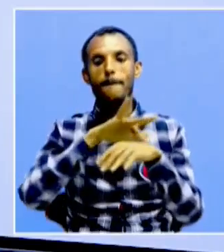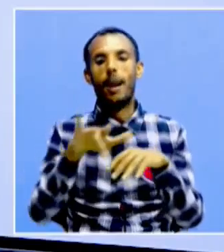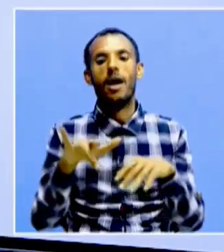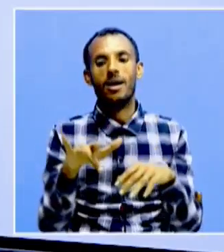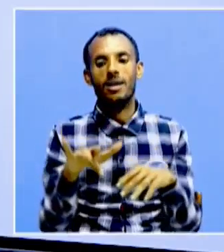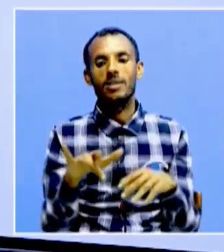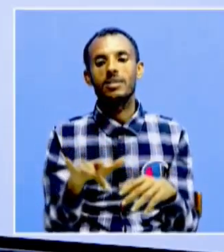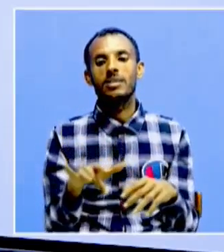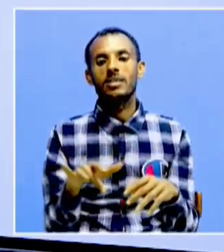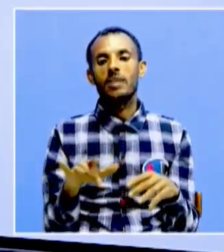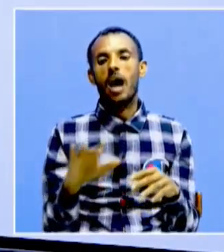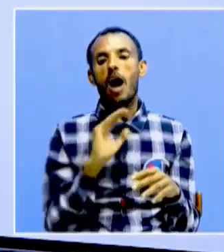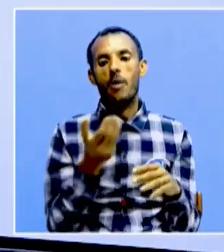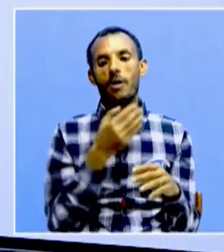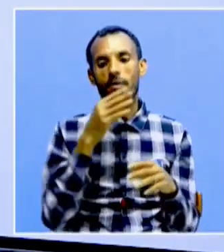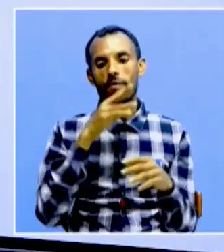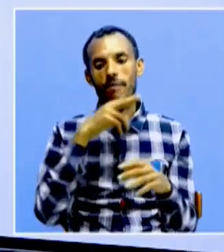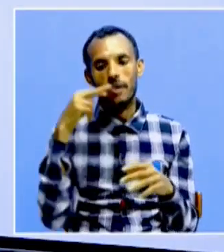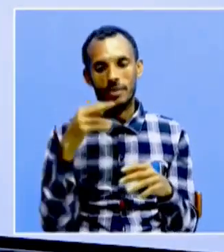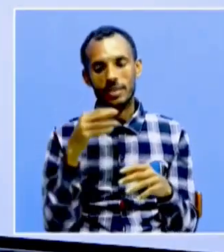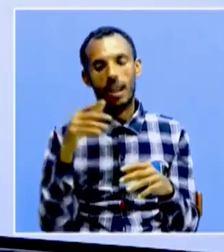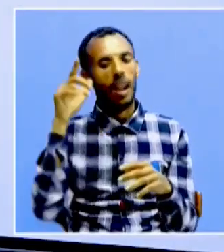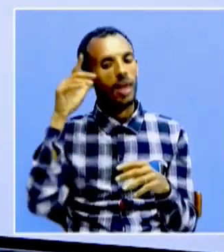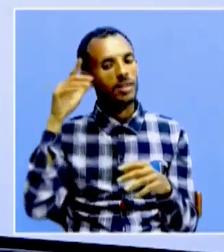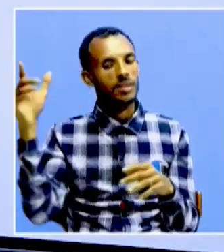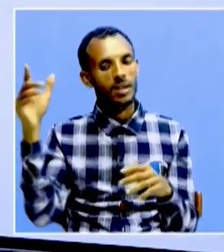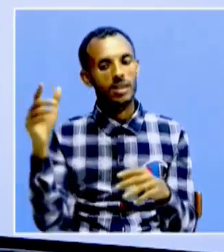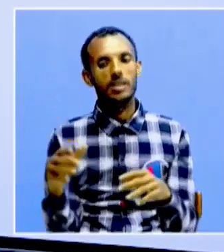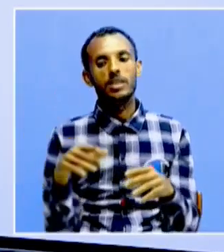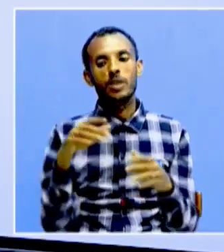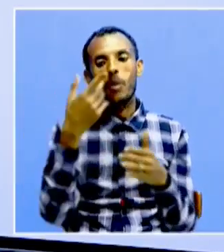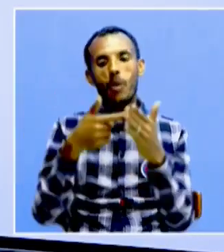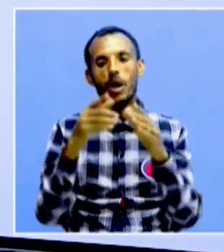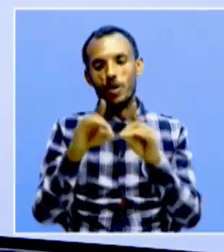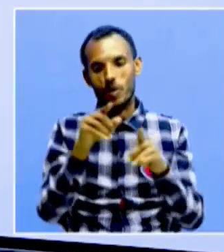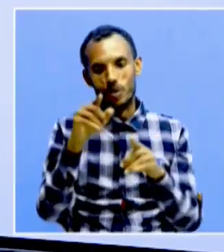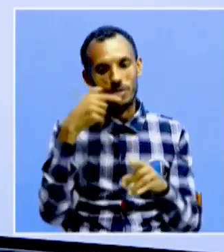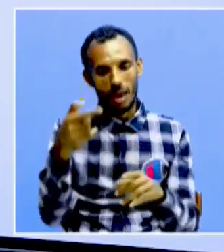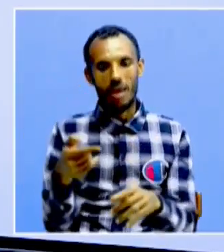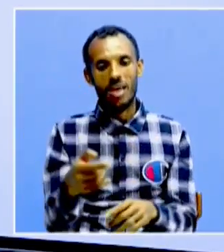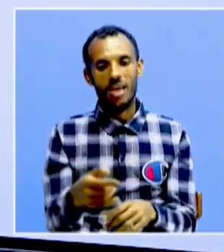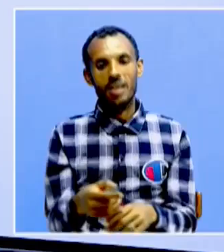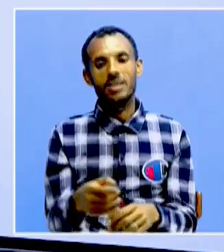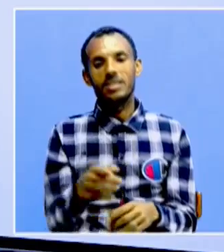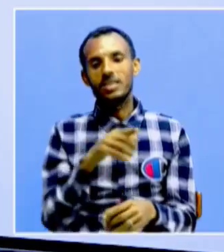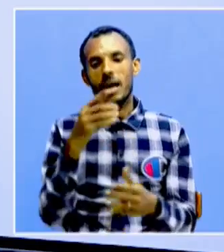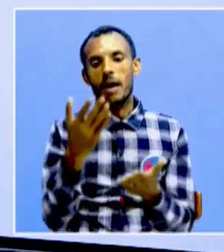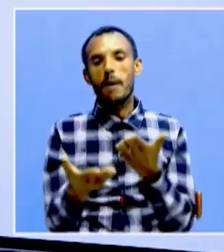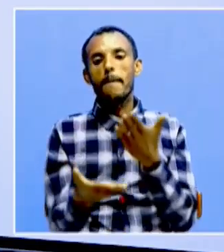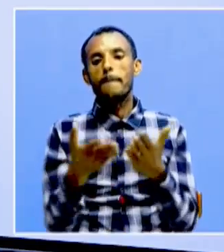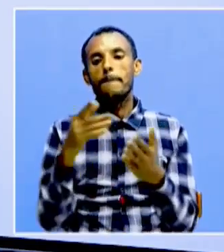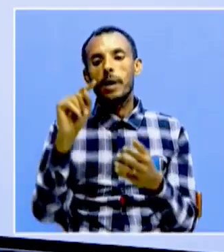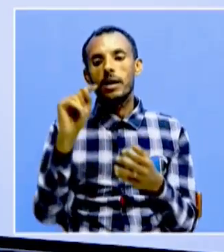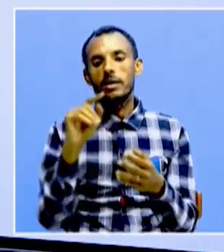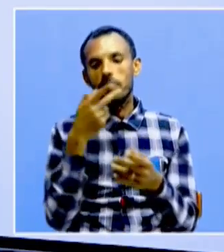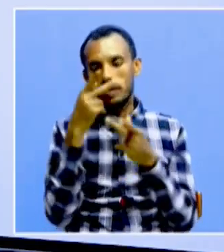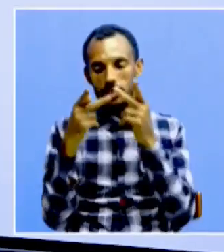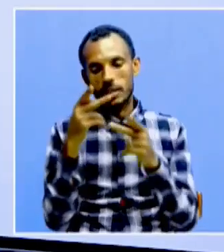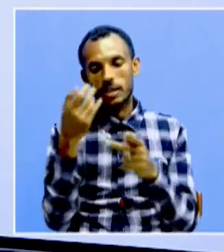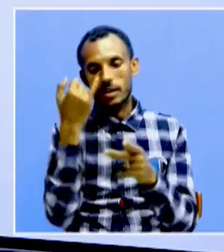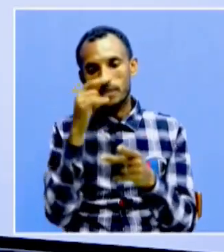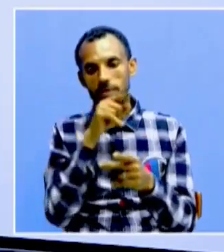Then our verb is listen or situation. So what do you say? They might visit us if